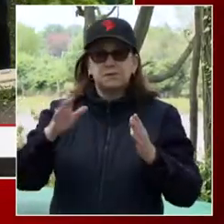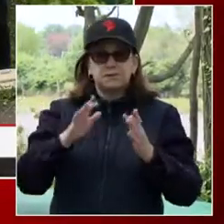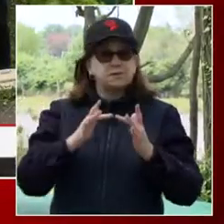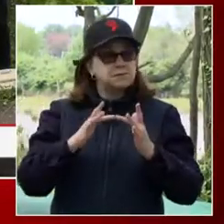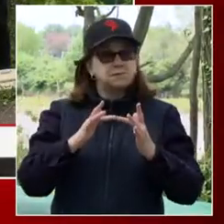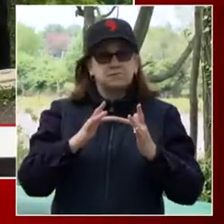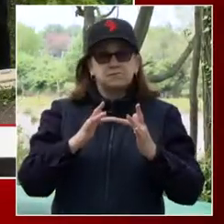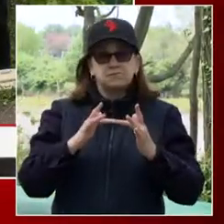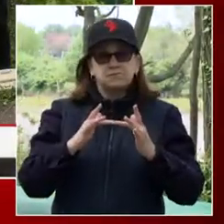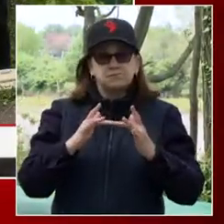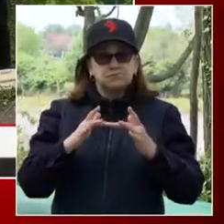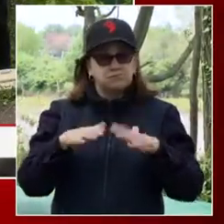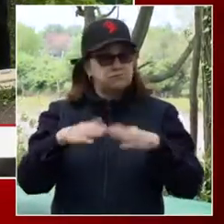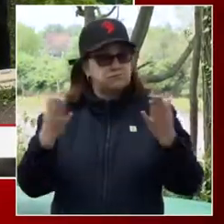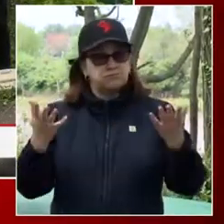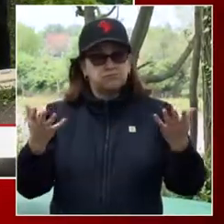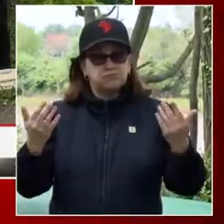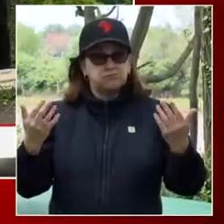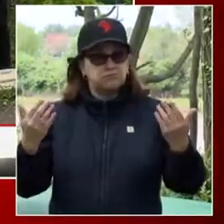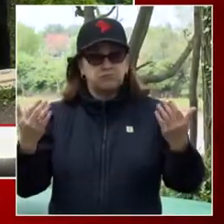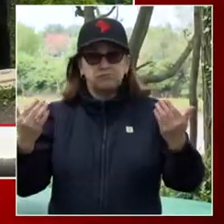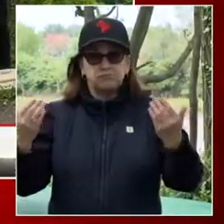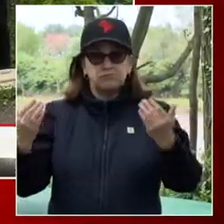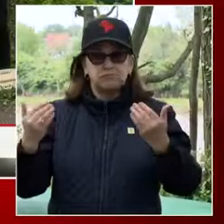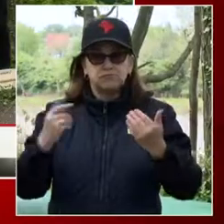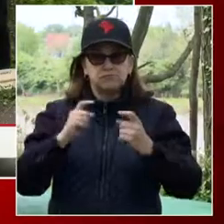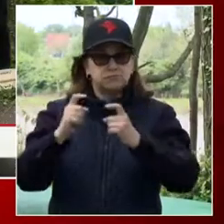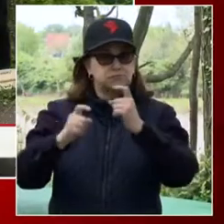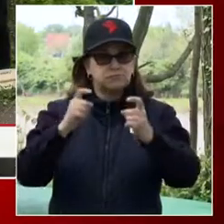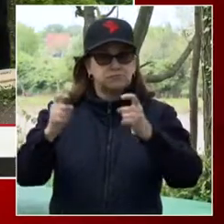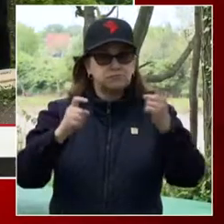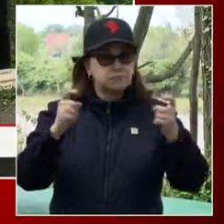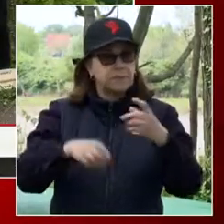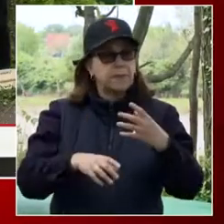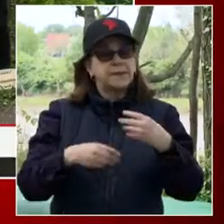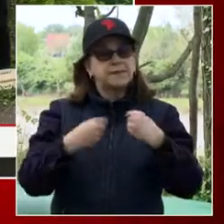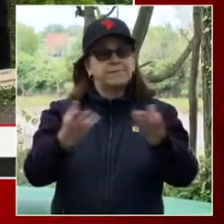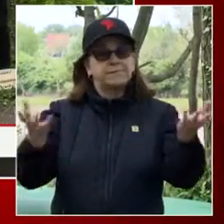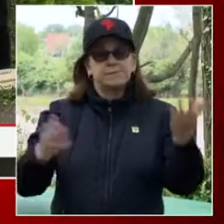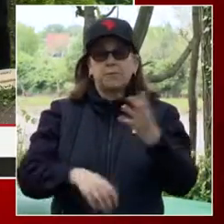a clearinghouse to distribute those appointments